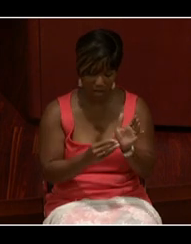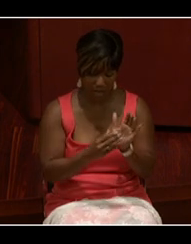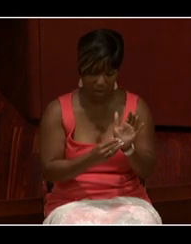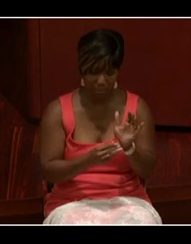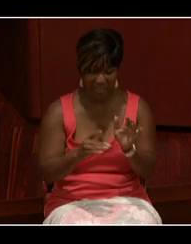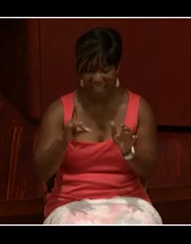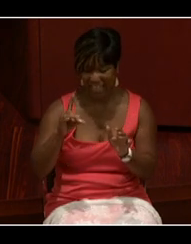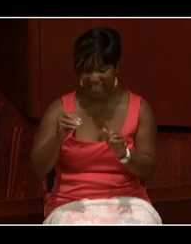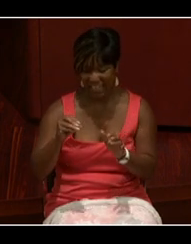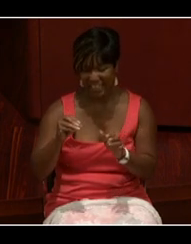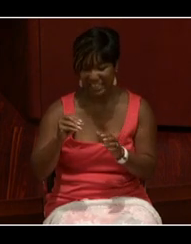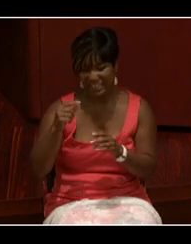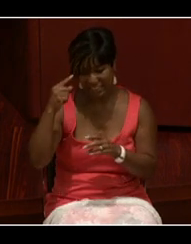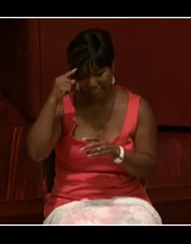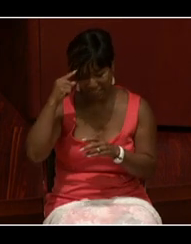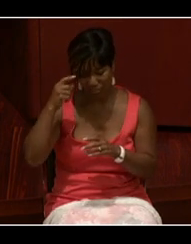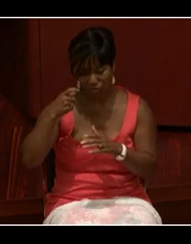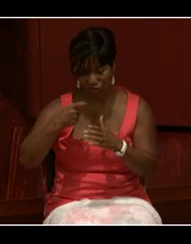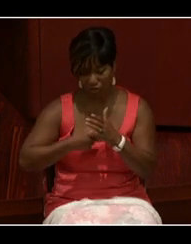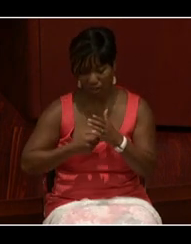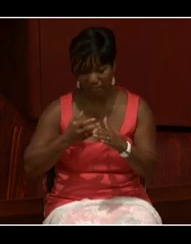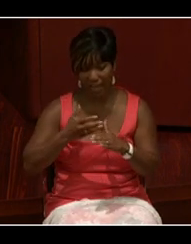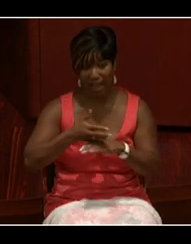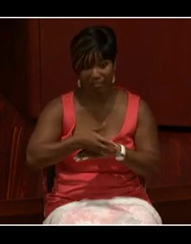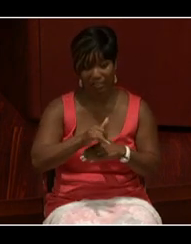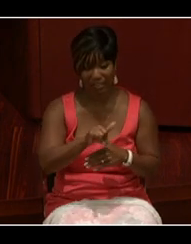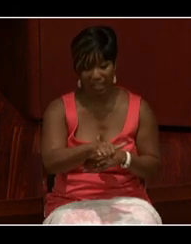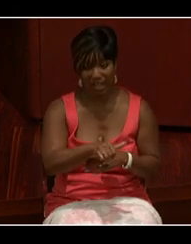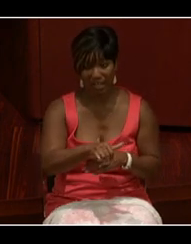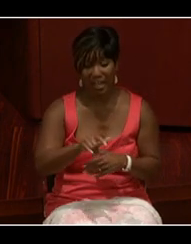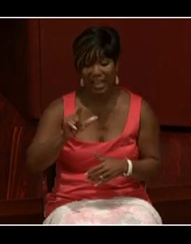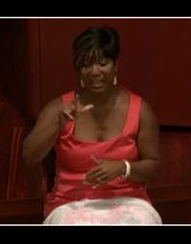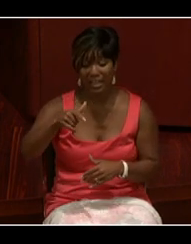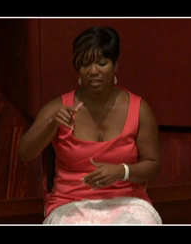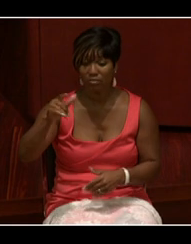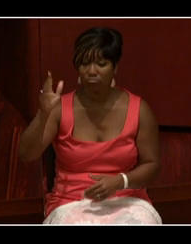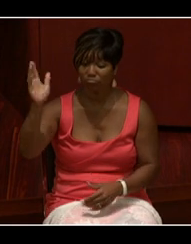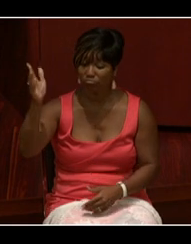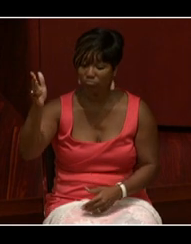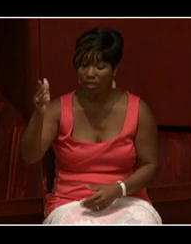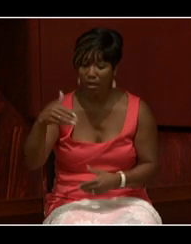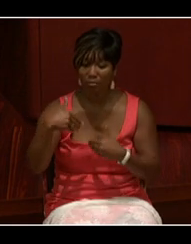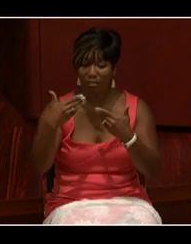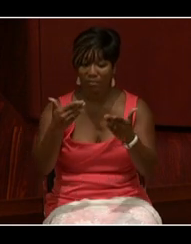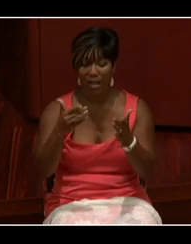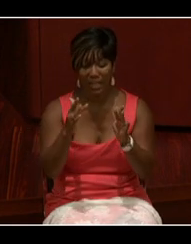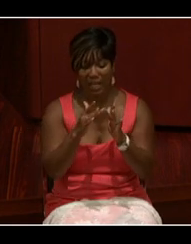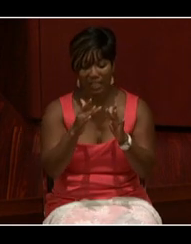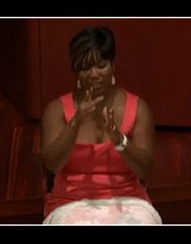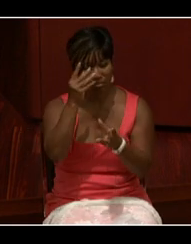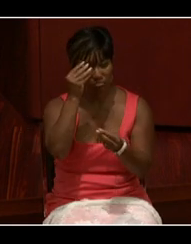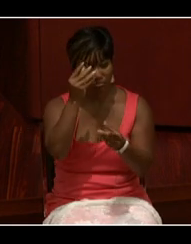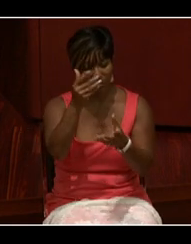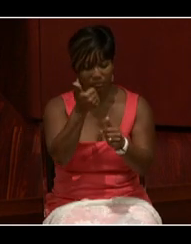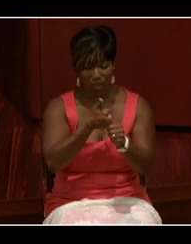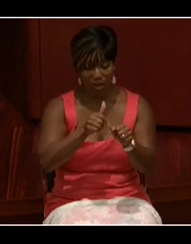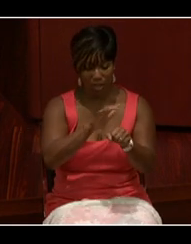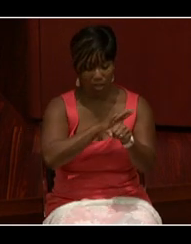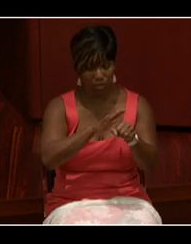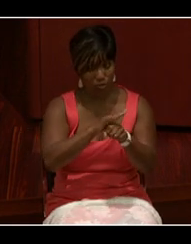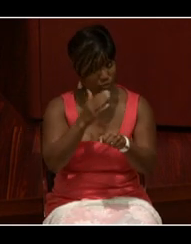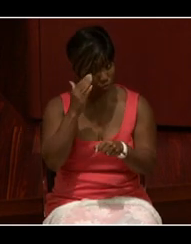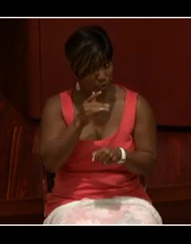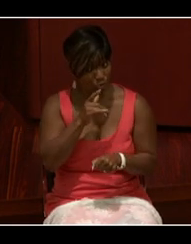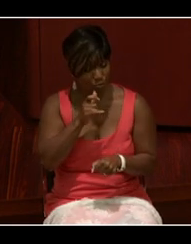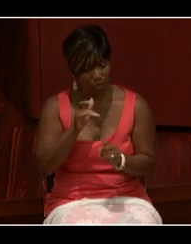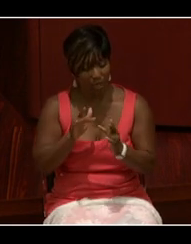charge for each page thereafter. Later in the presentation, I'll provide contact information for each location, so you'll know who to contact